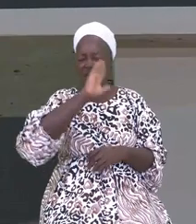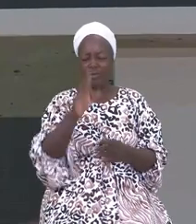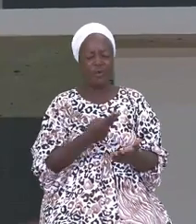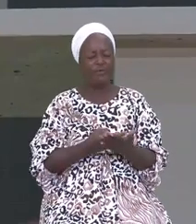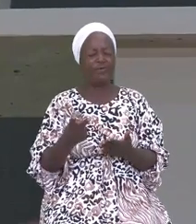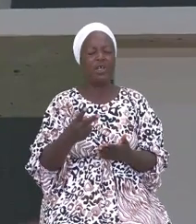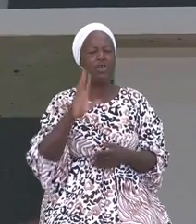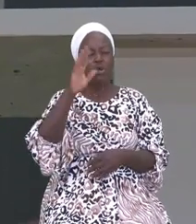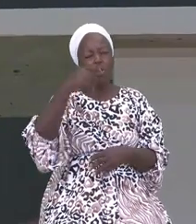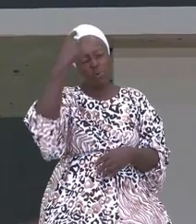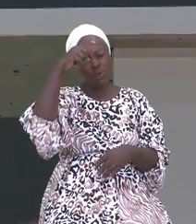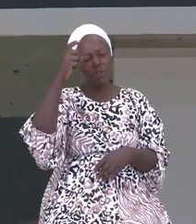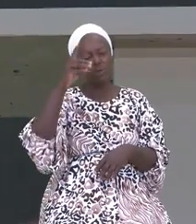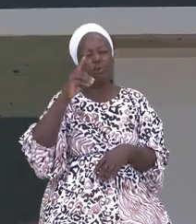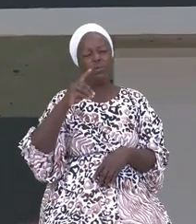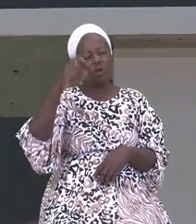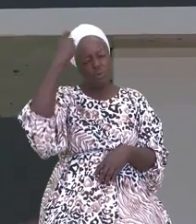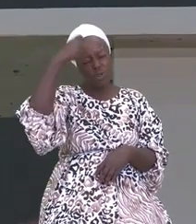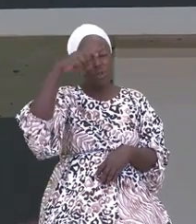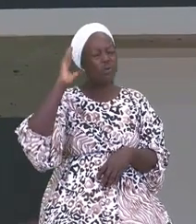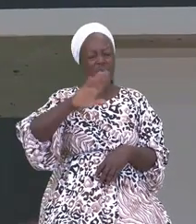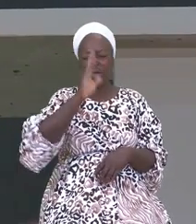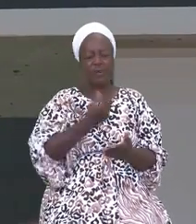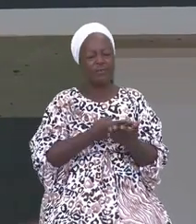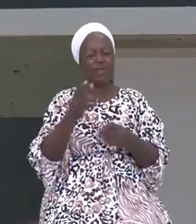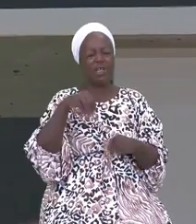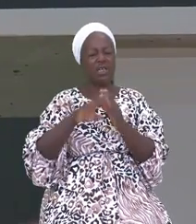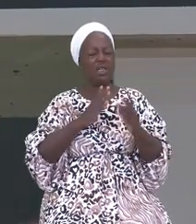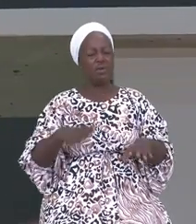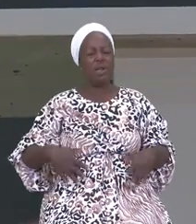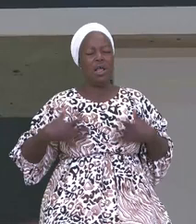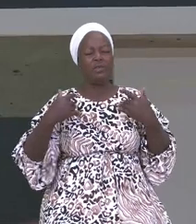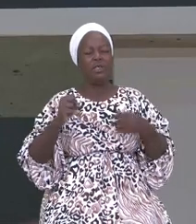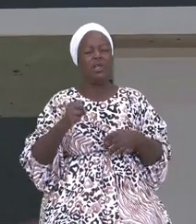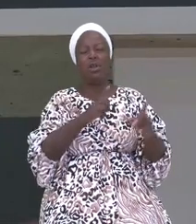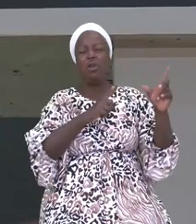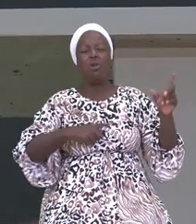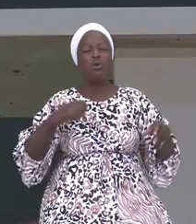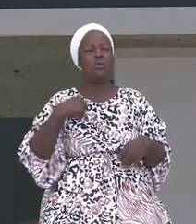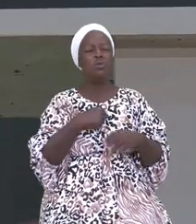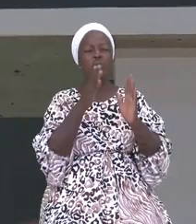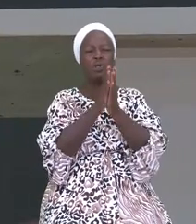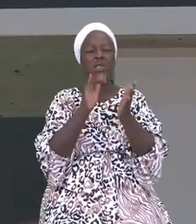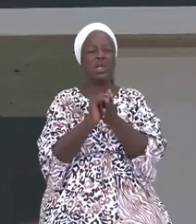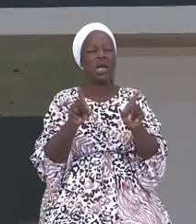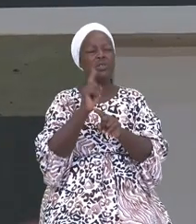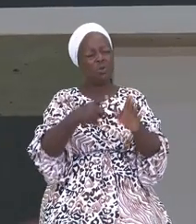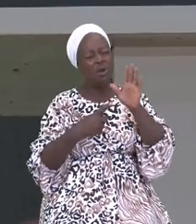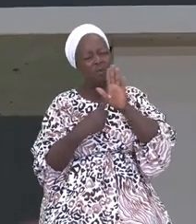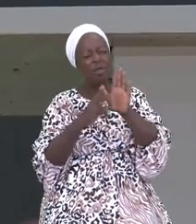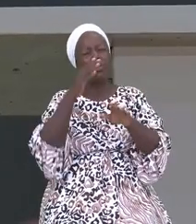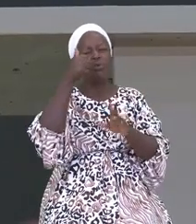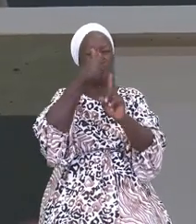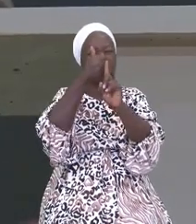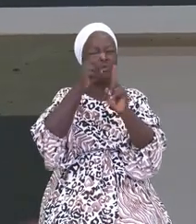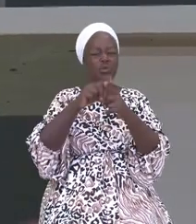Your wisdom will never fail in our lives. Lord, we pray as you reveal yourself to us